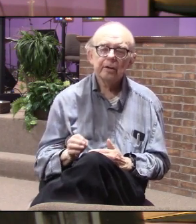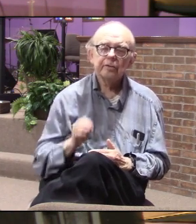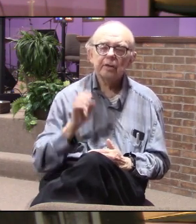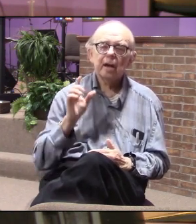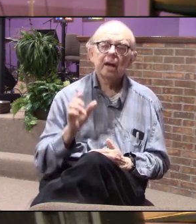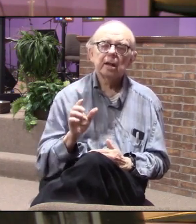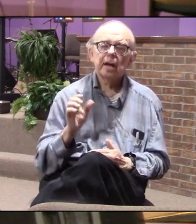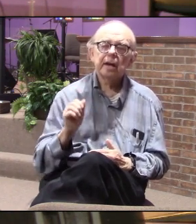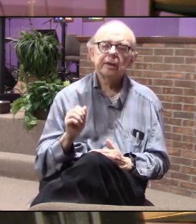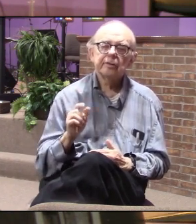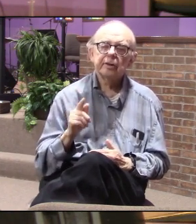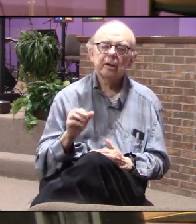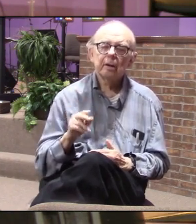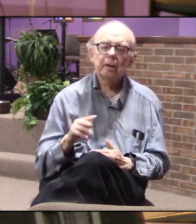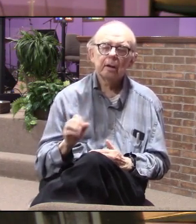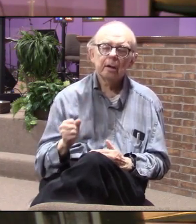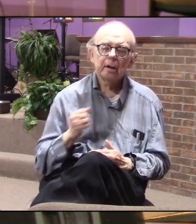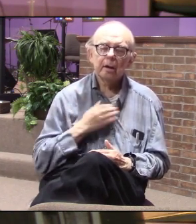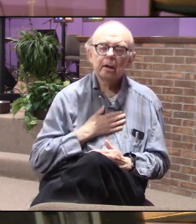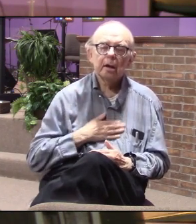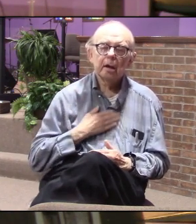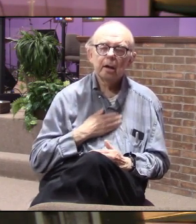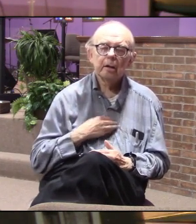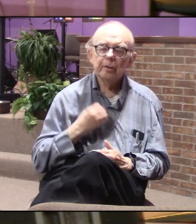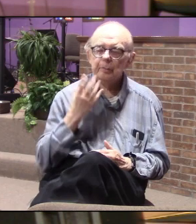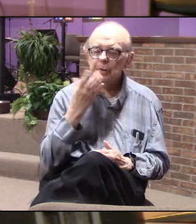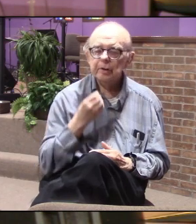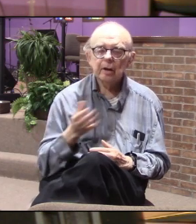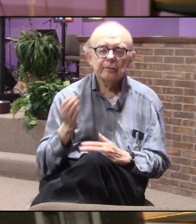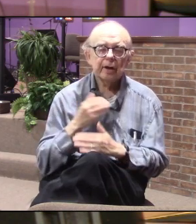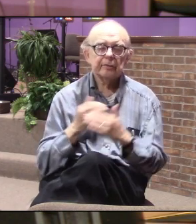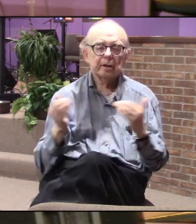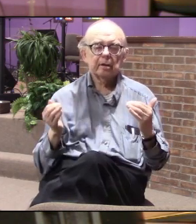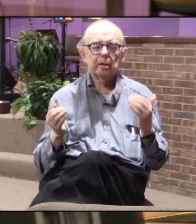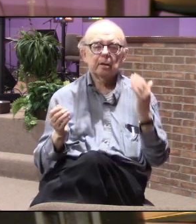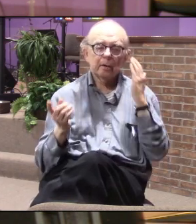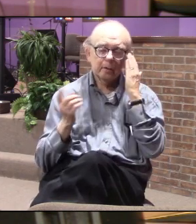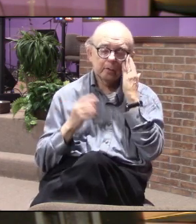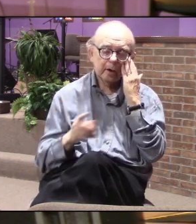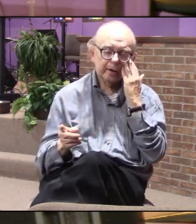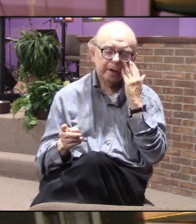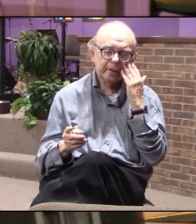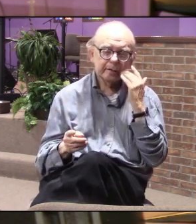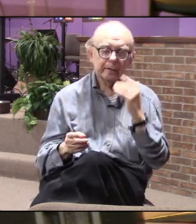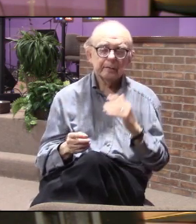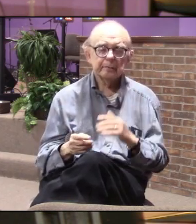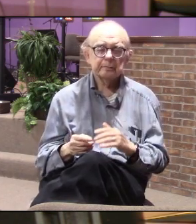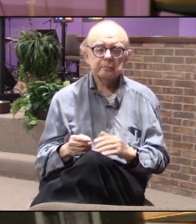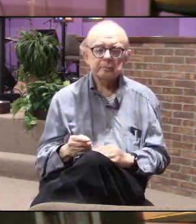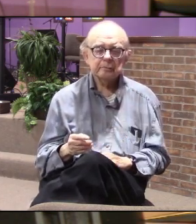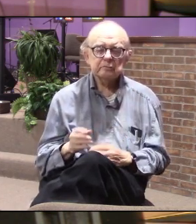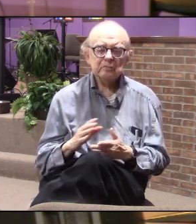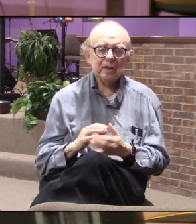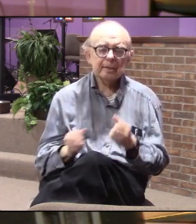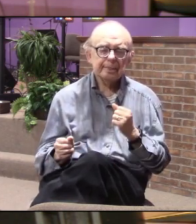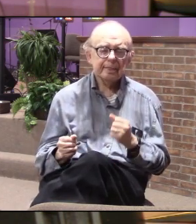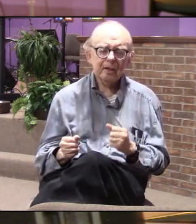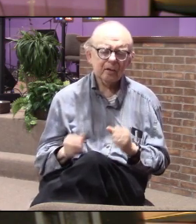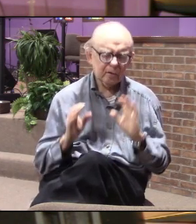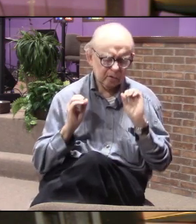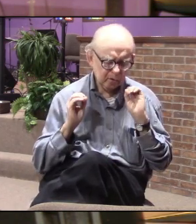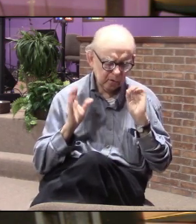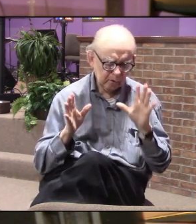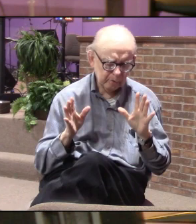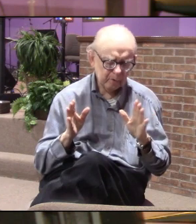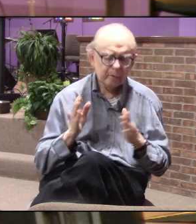Lazarus enjoying the beauty of heaven while he's suffering the agony of